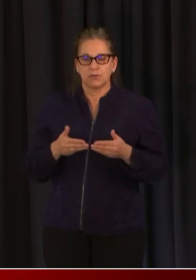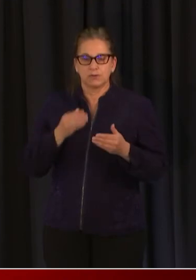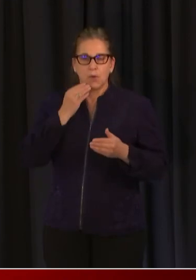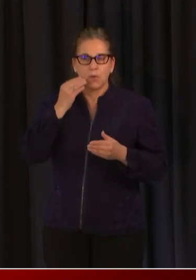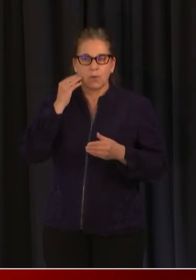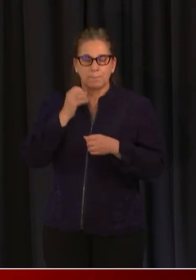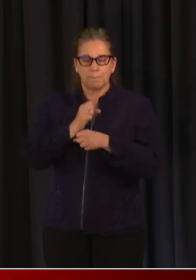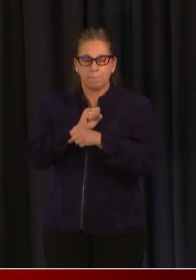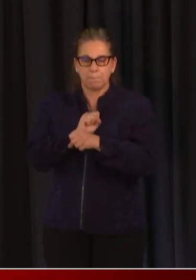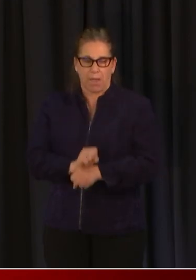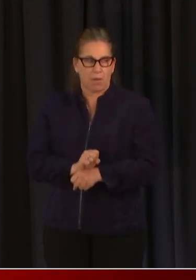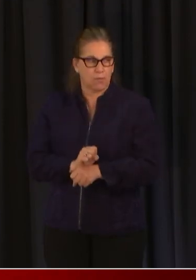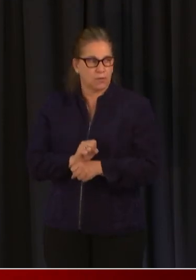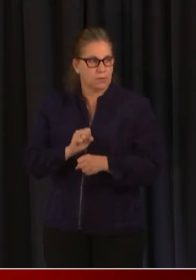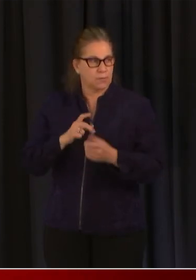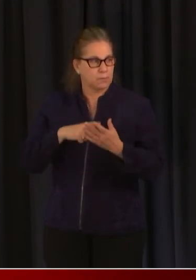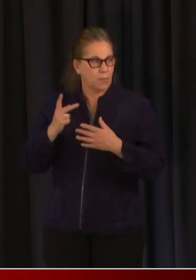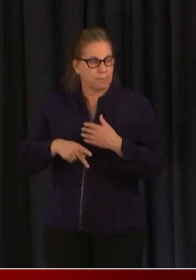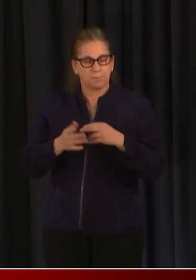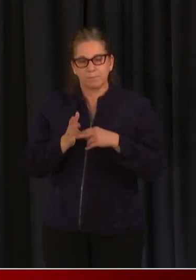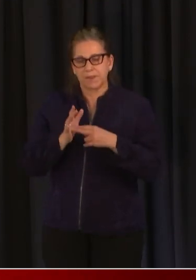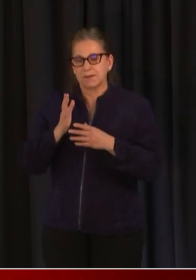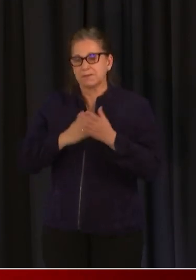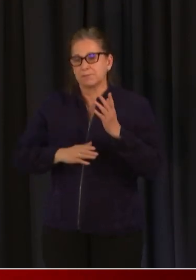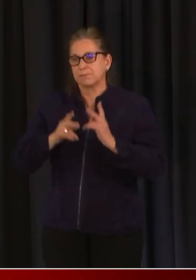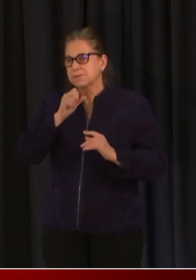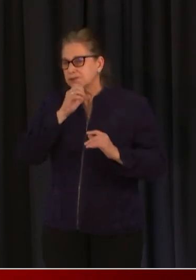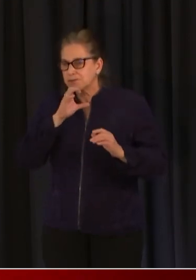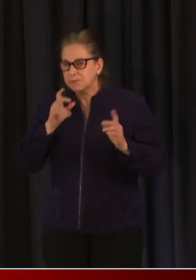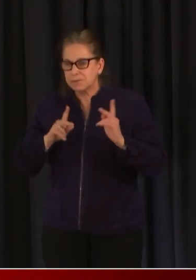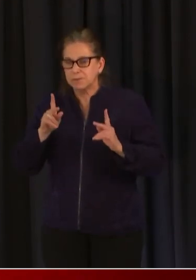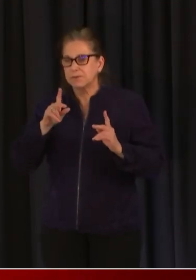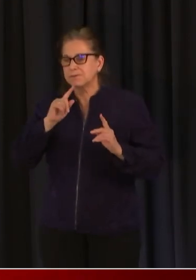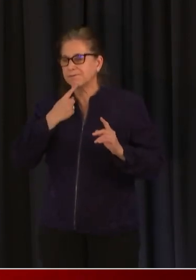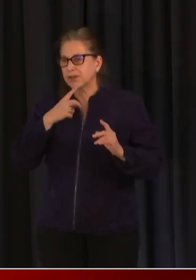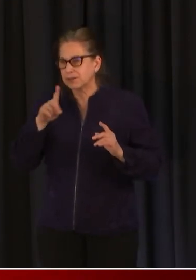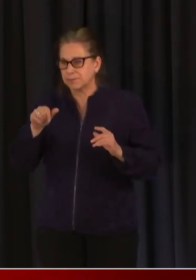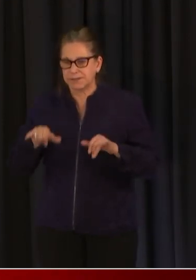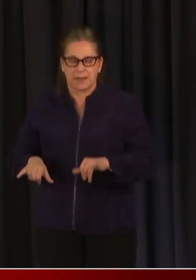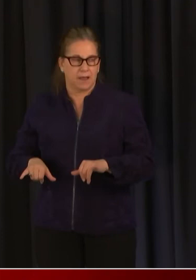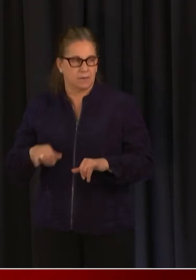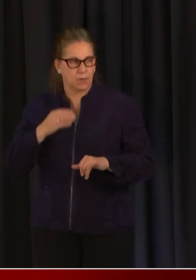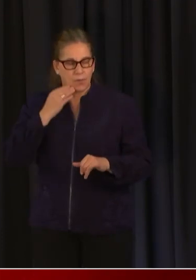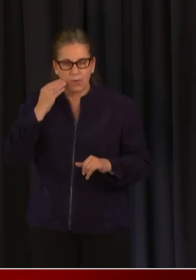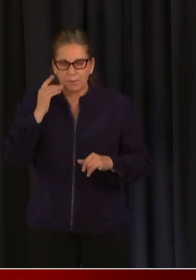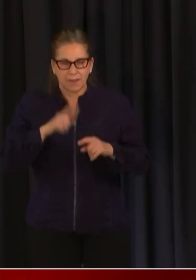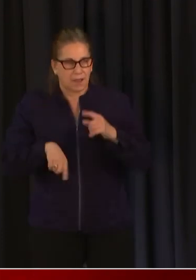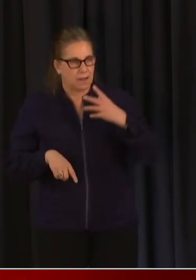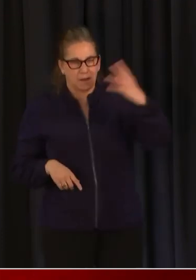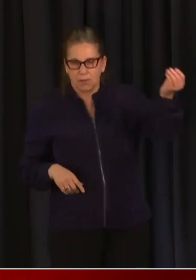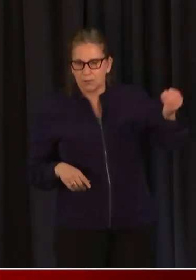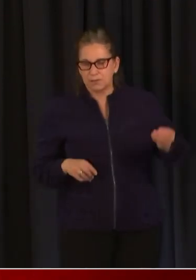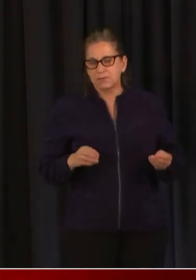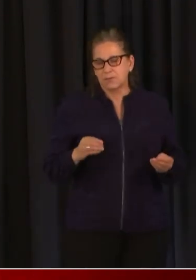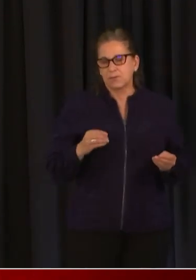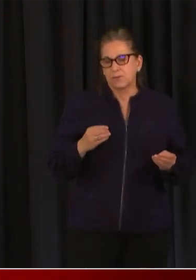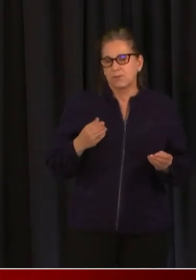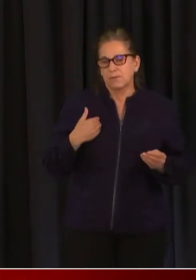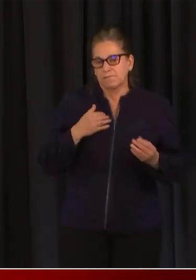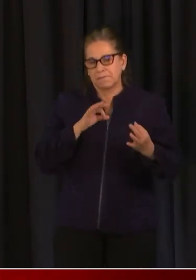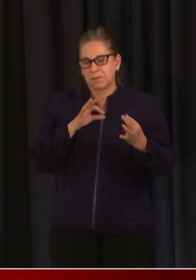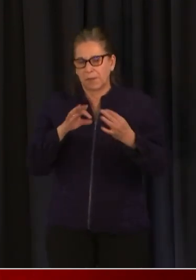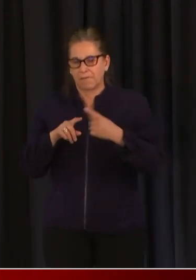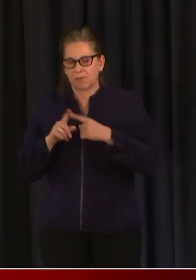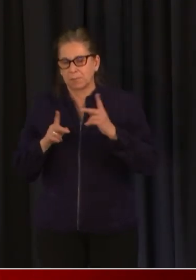and we've gotten, feedback, and we've had substantial inquiries for a long period of time asking when are we going to go